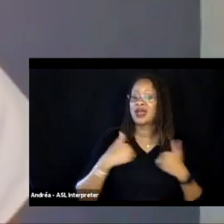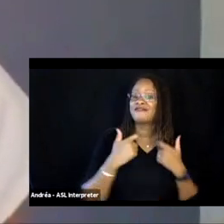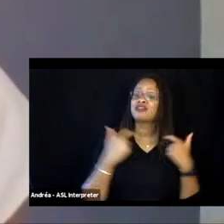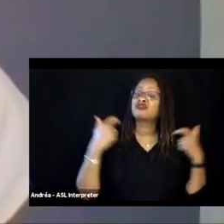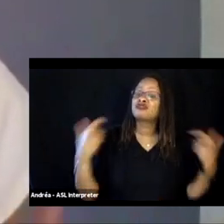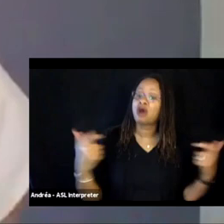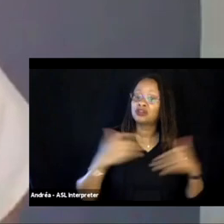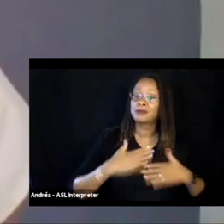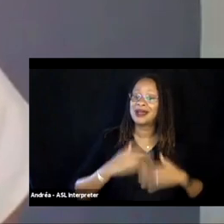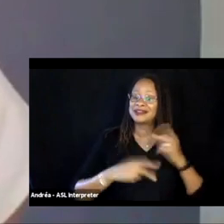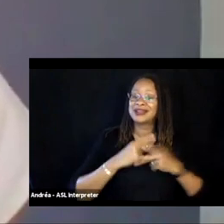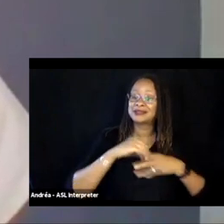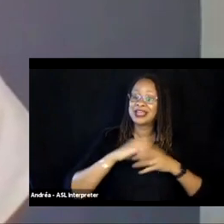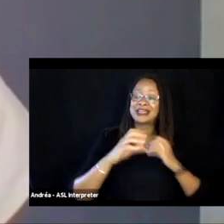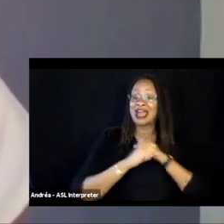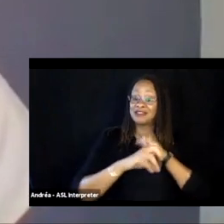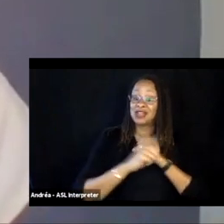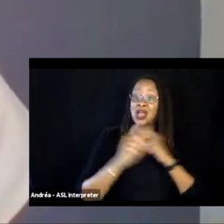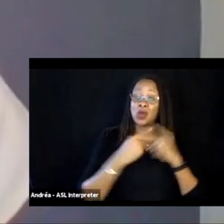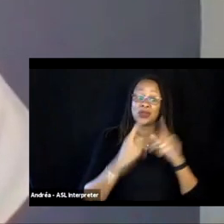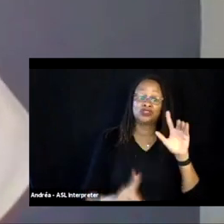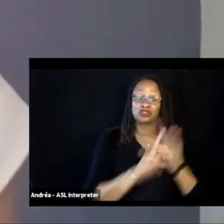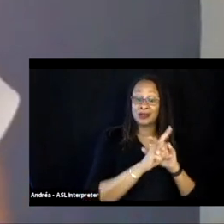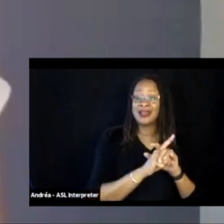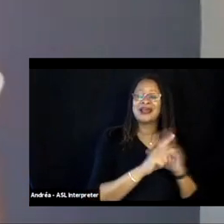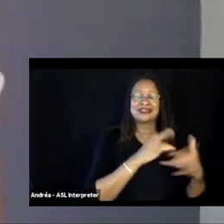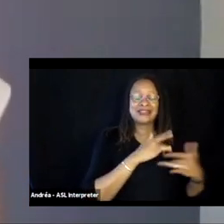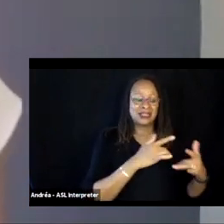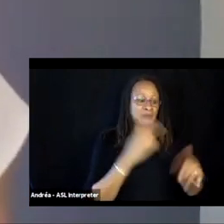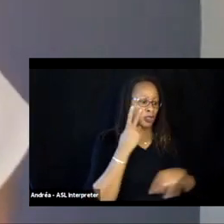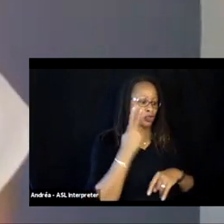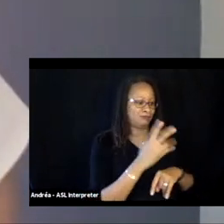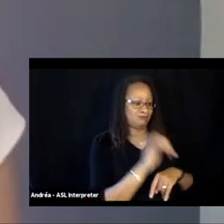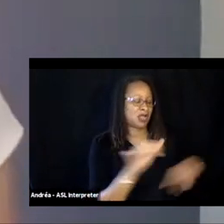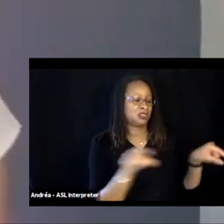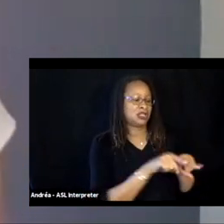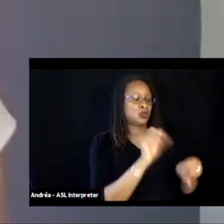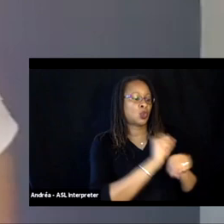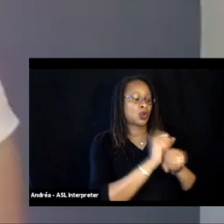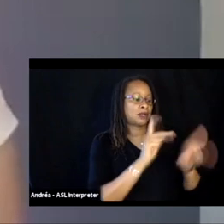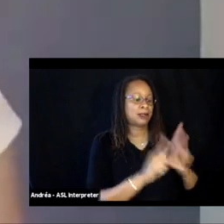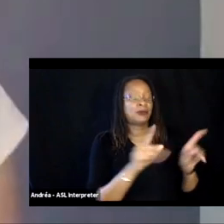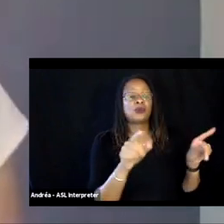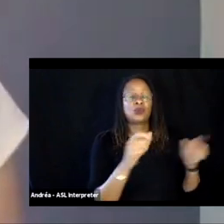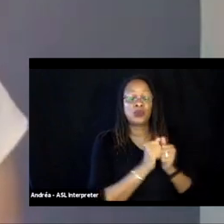advertisements. And when they show up, they're more likely to be depicted as working than people with other body types. However,